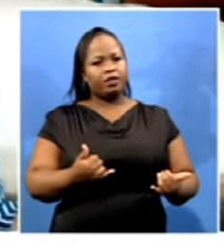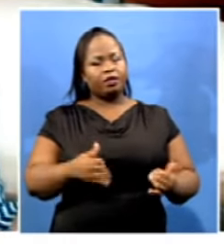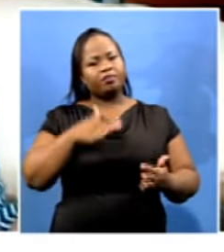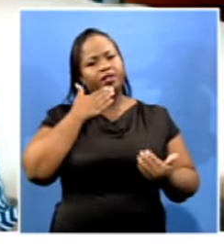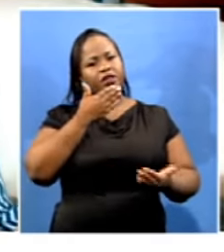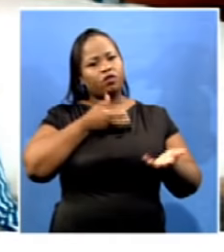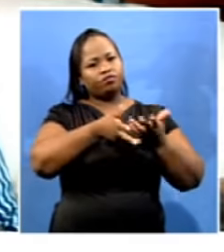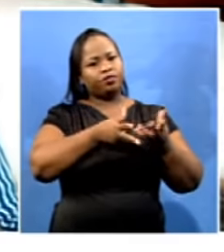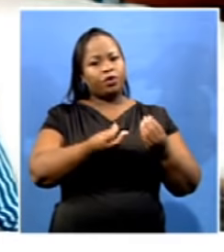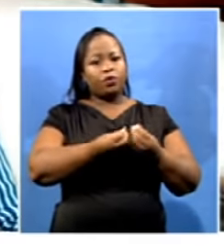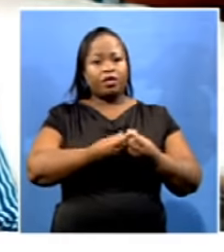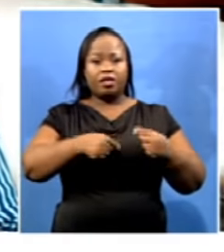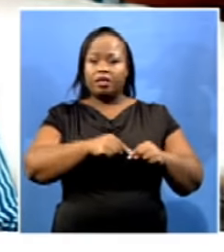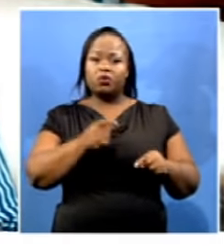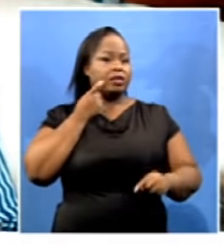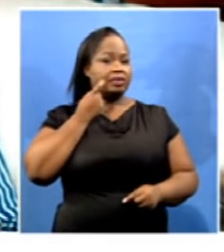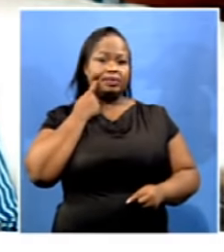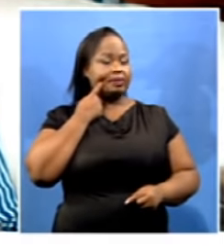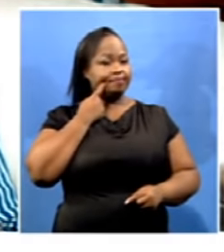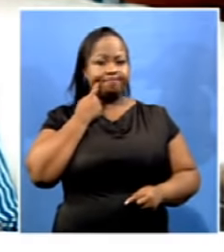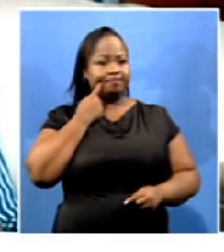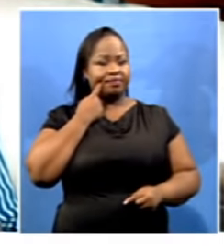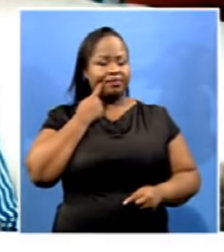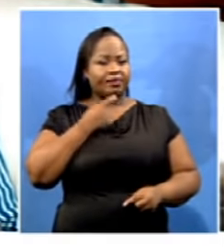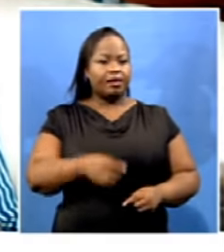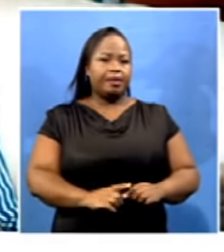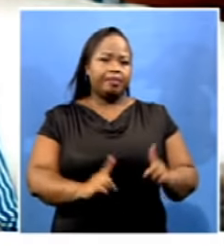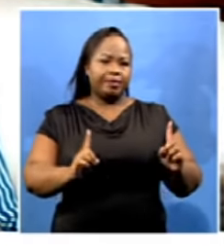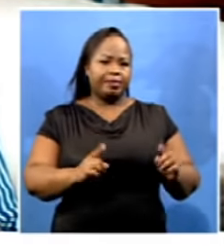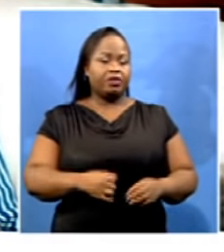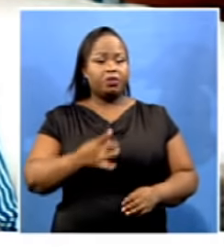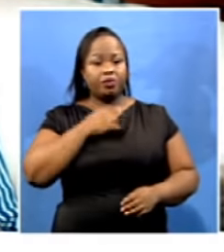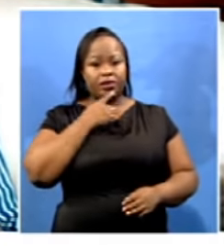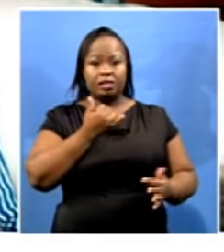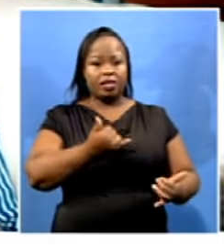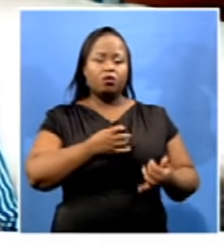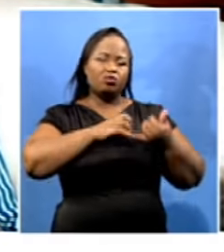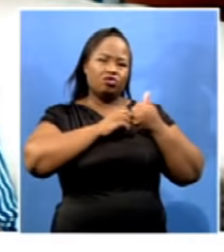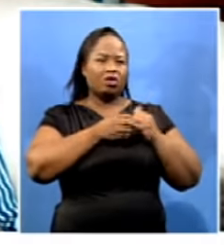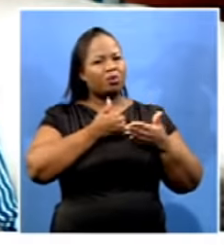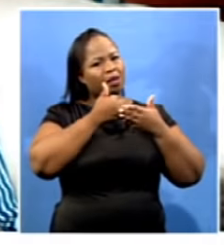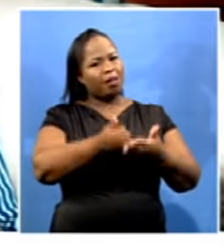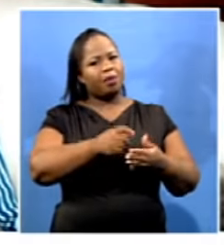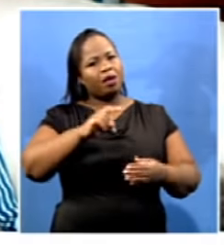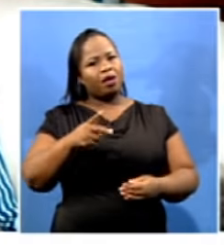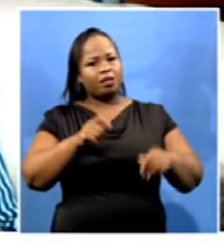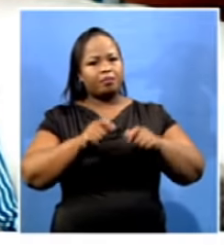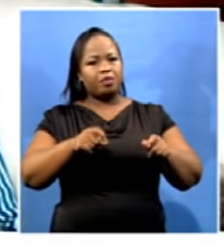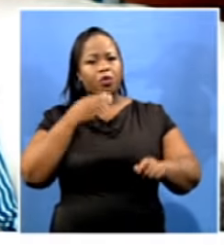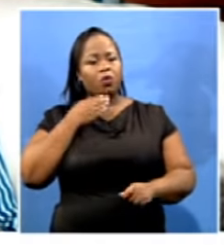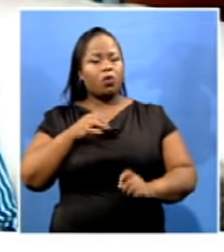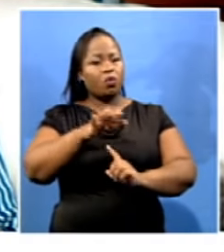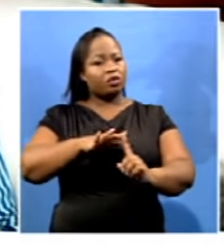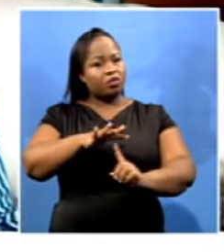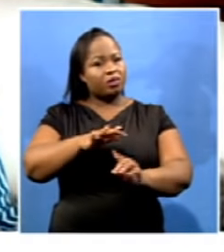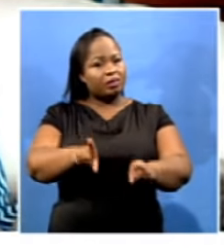us here on the program. It's not an easy conversation to have. It never is, but as you say, you're trying to help others in this situation and hope